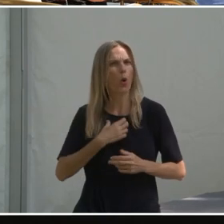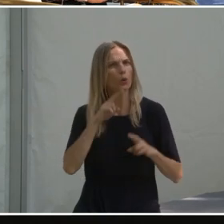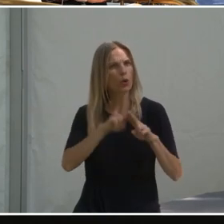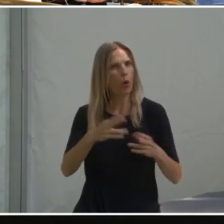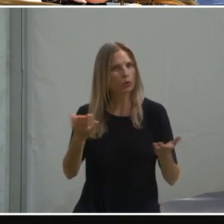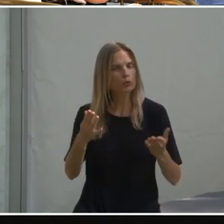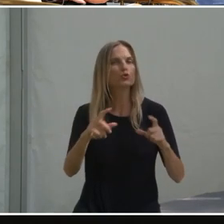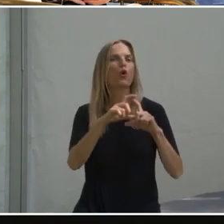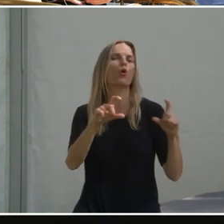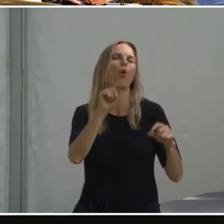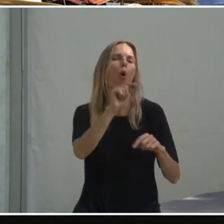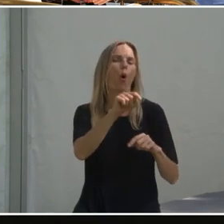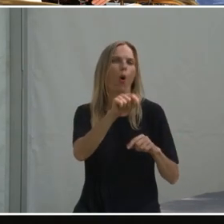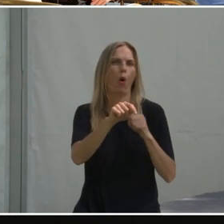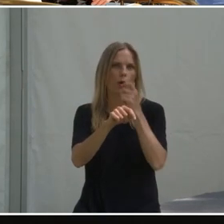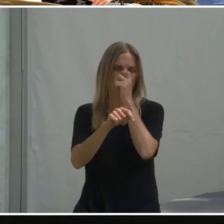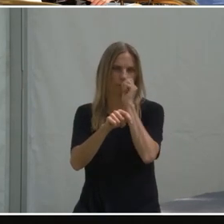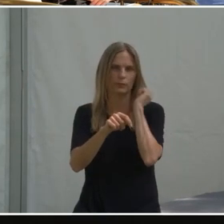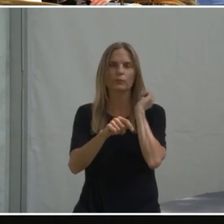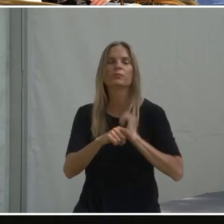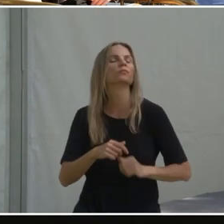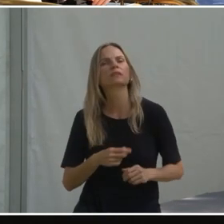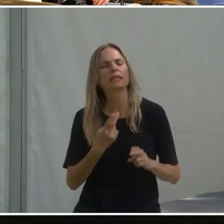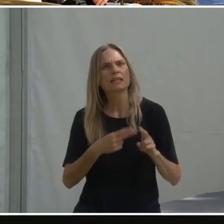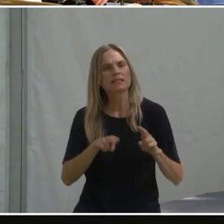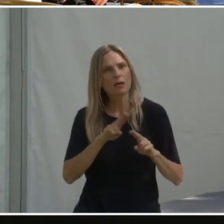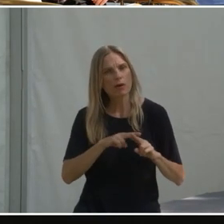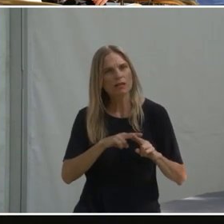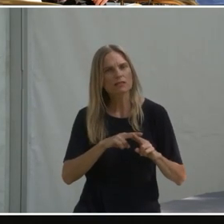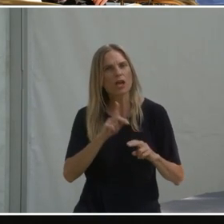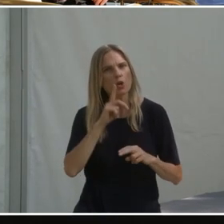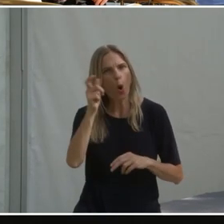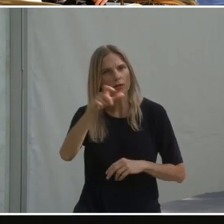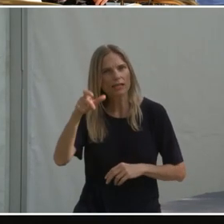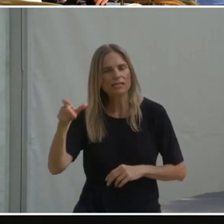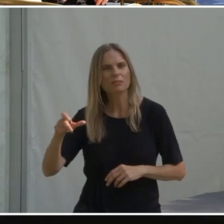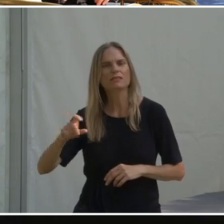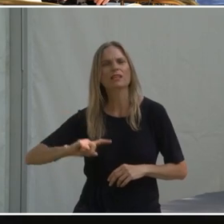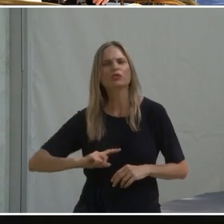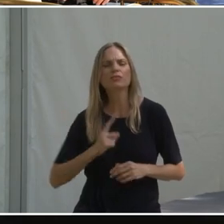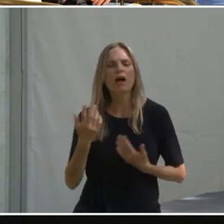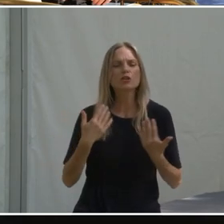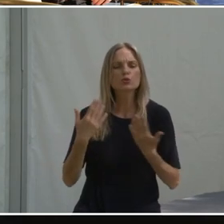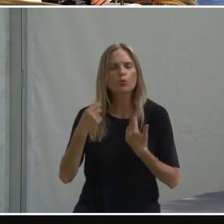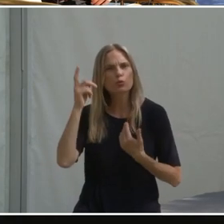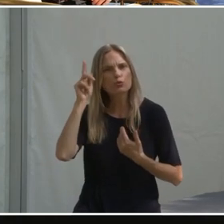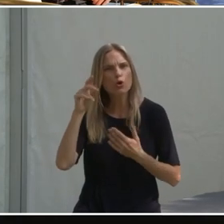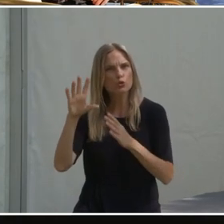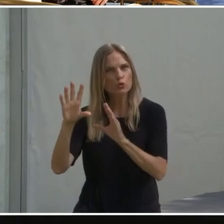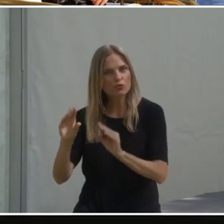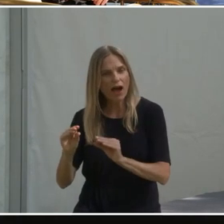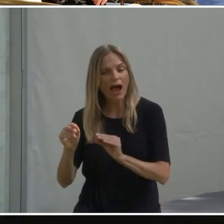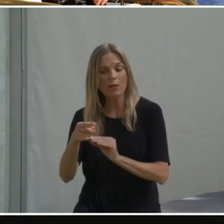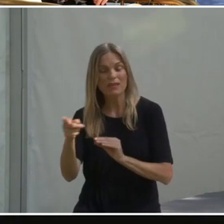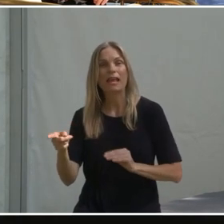we're talking about is a lack of social skills or lack of certain skills, but people have needs and they don't know how to meet